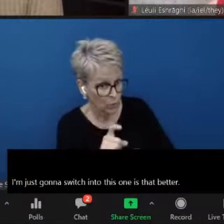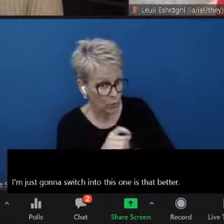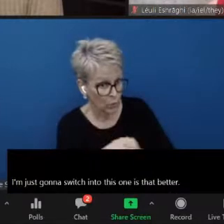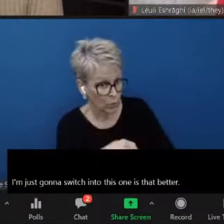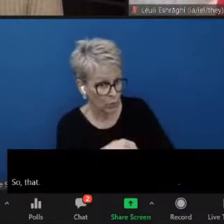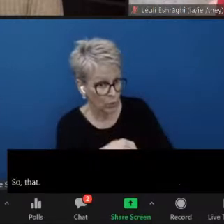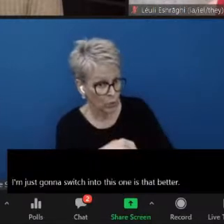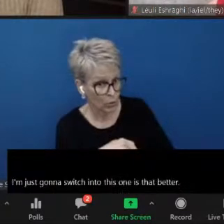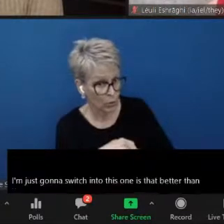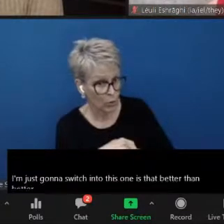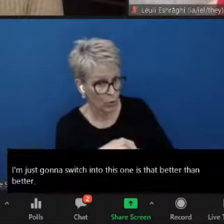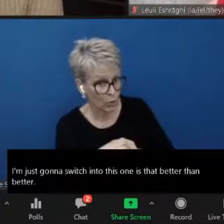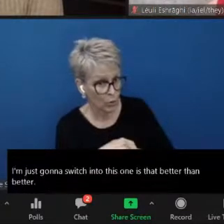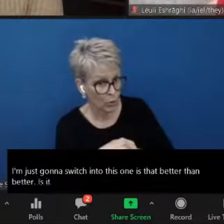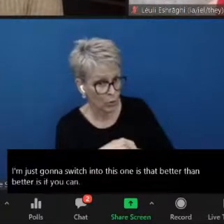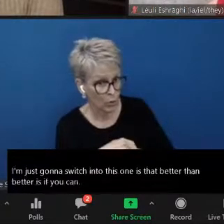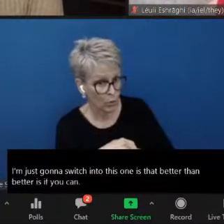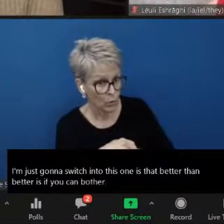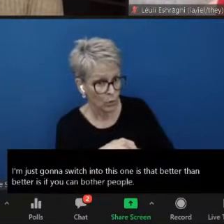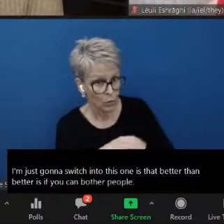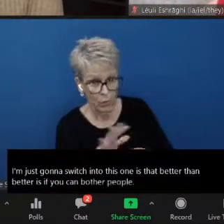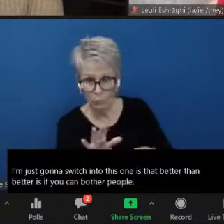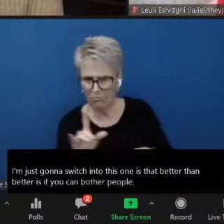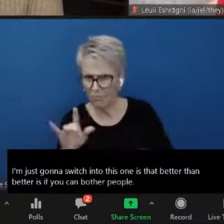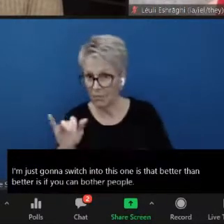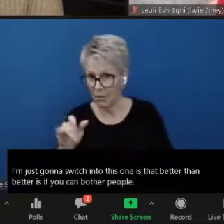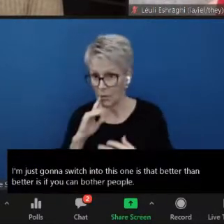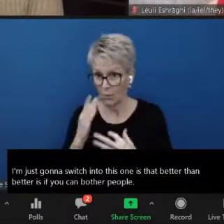Is that better? Does it even bother people?